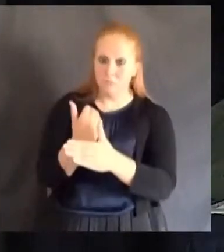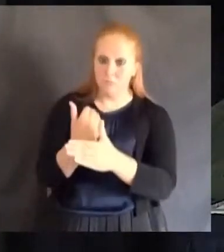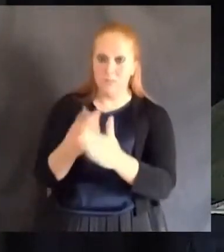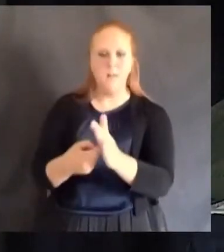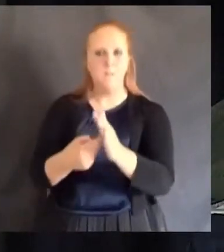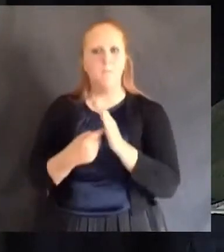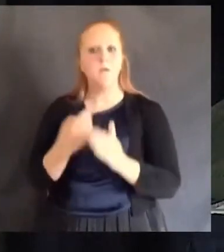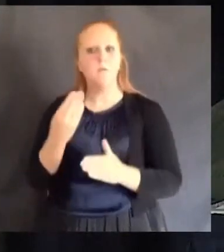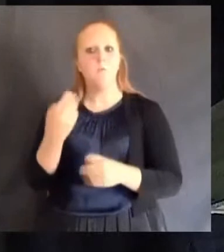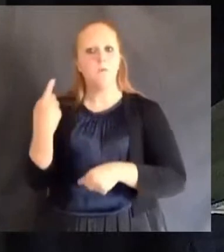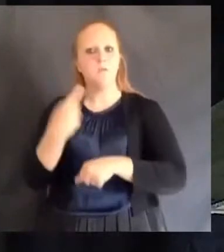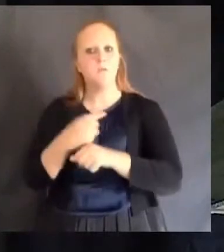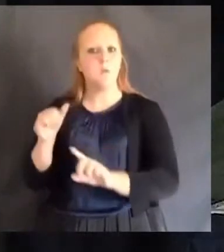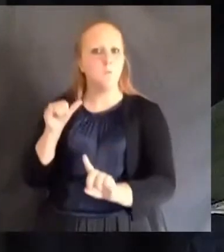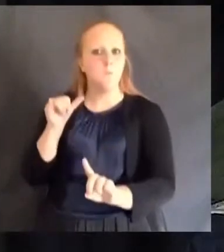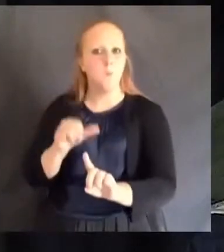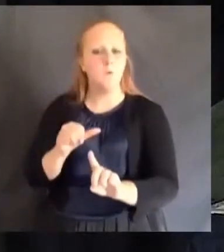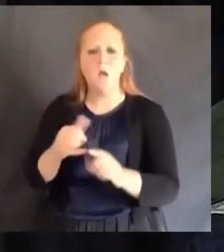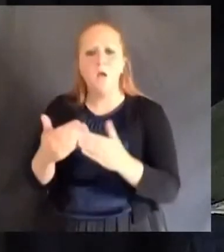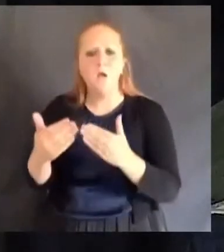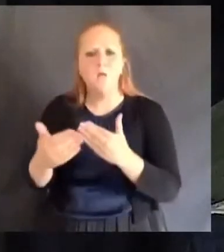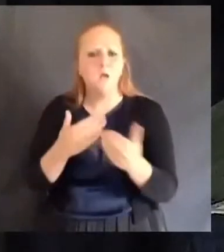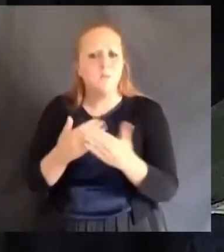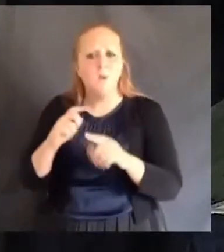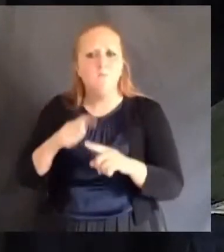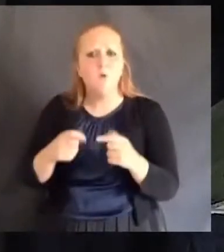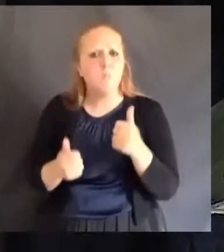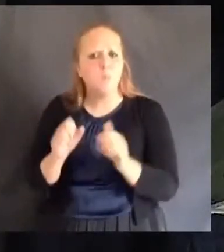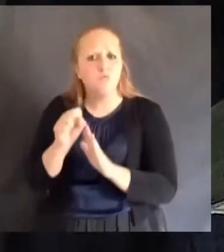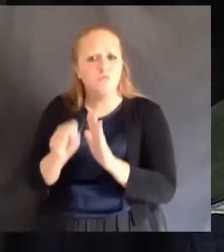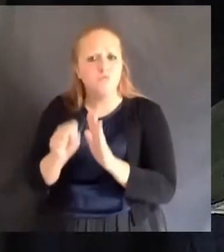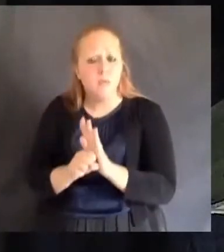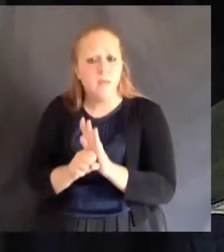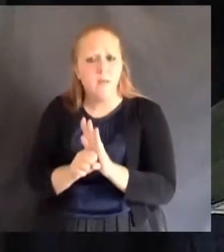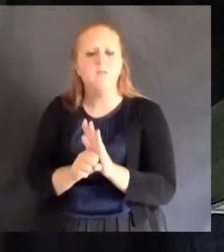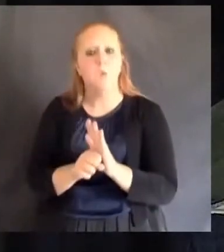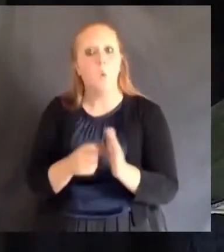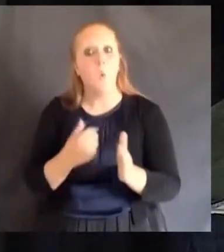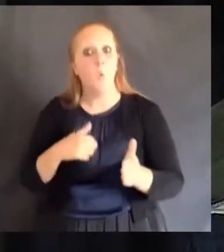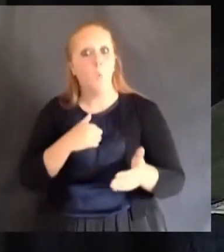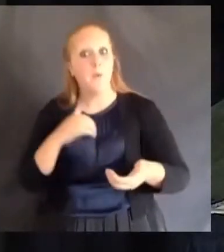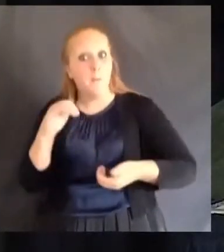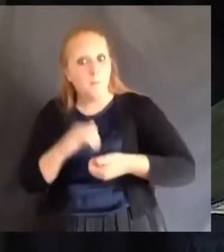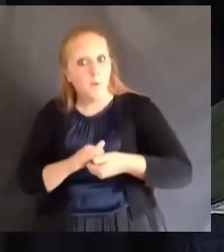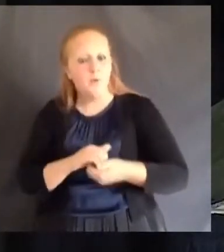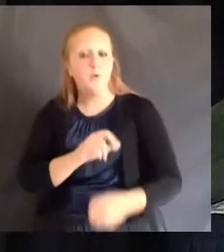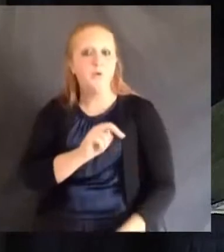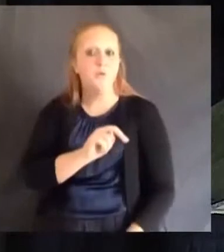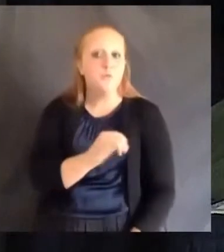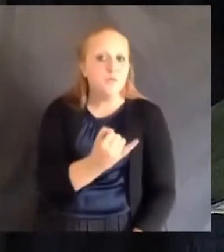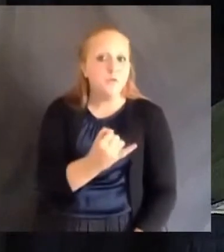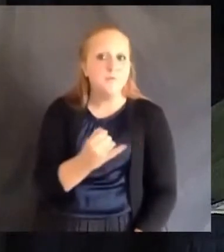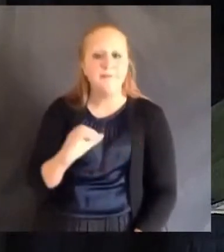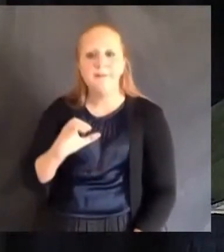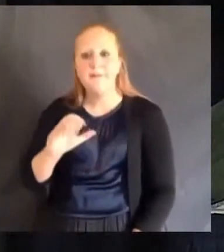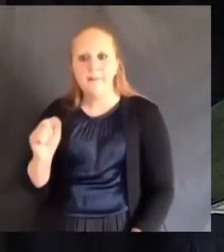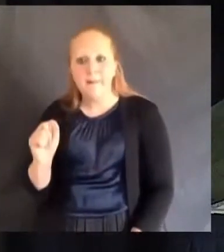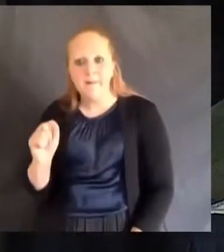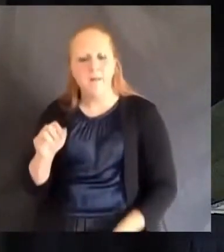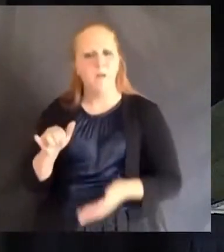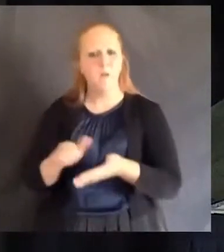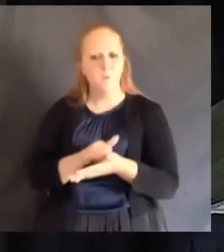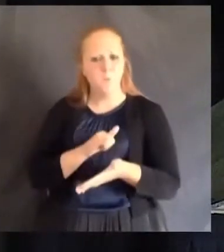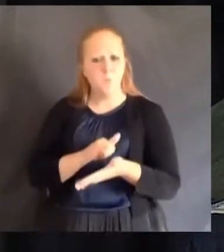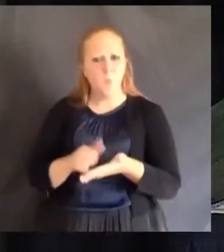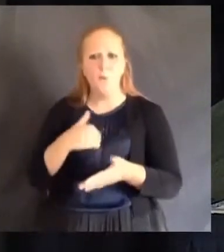quarantine when they enter. And so this is something that we did in partnership with New Jersey and Connecticut based on metrics that we